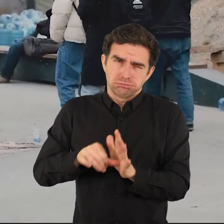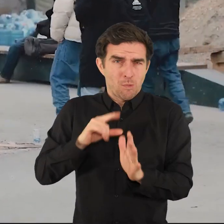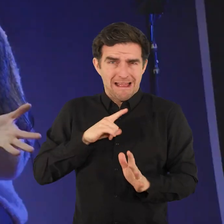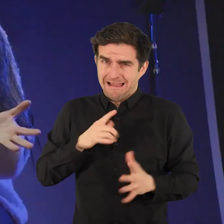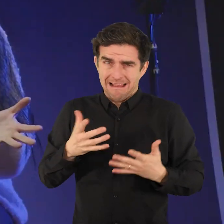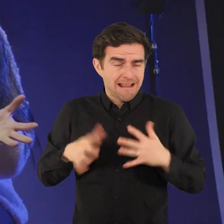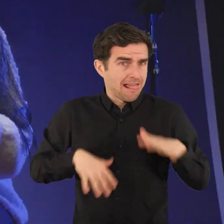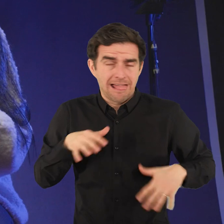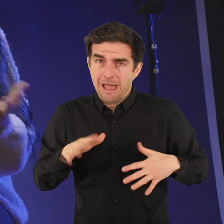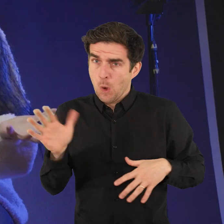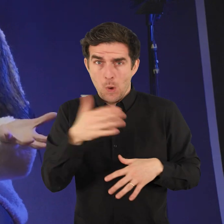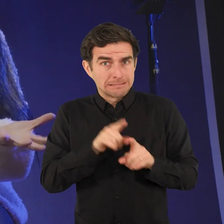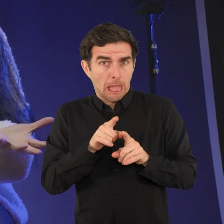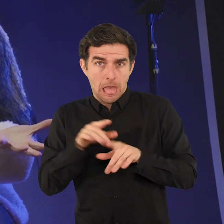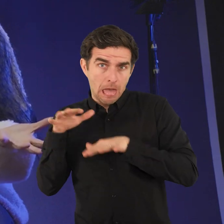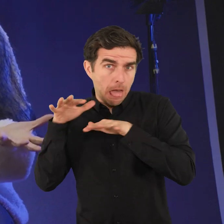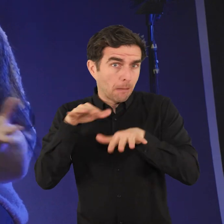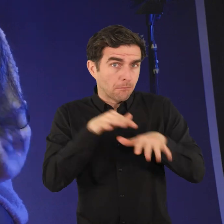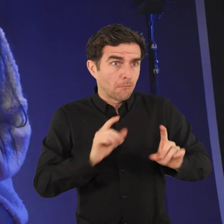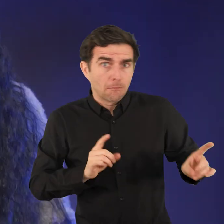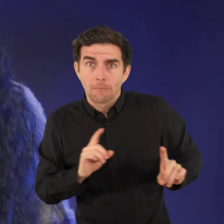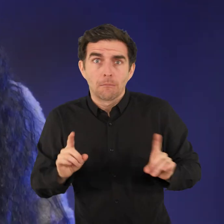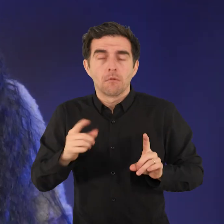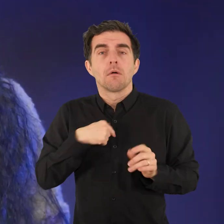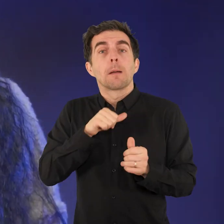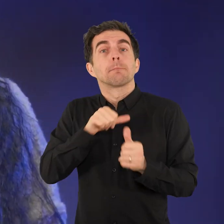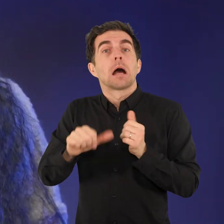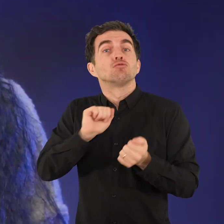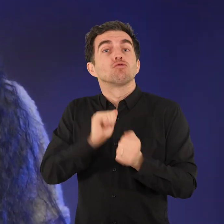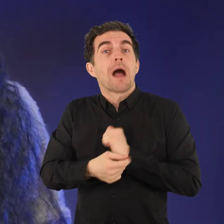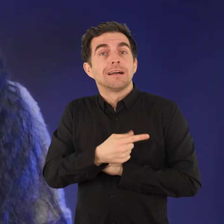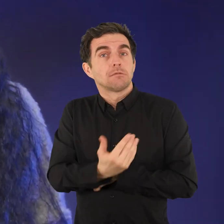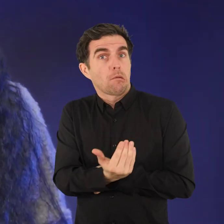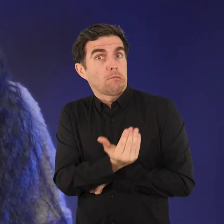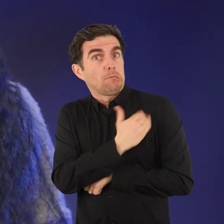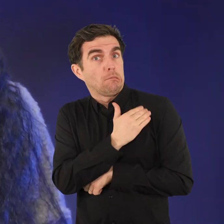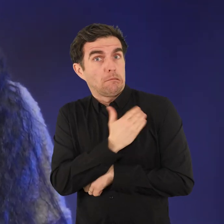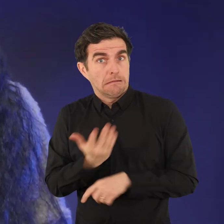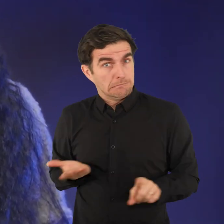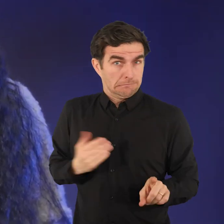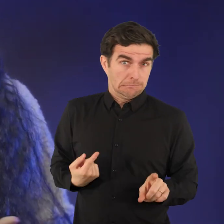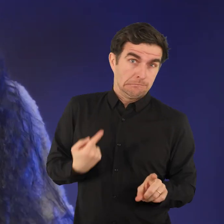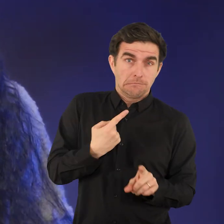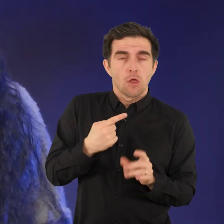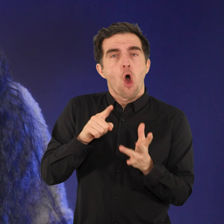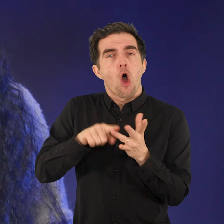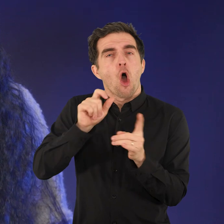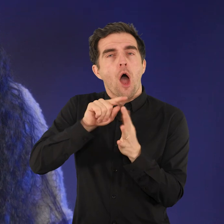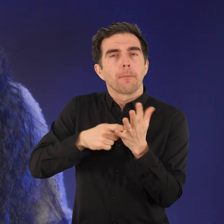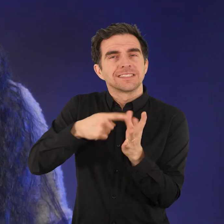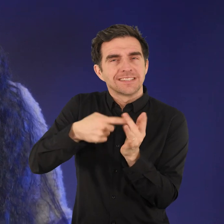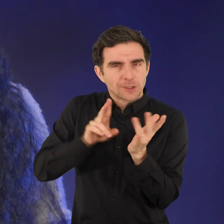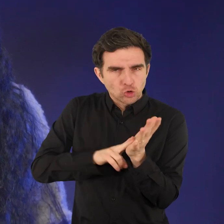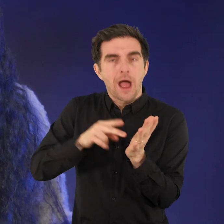very, very difficult to do because everyone was leaving Ukraine. And then my best friend told me about